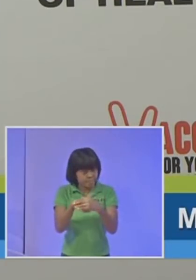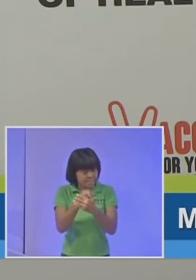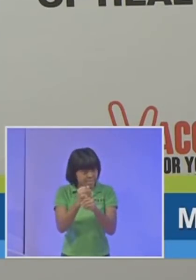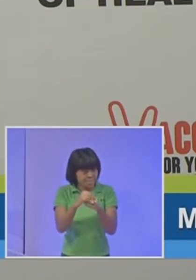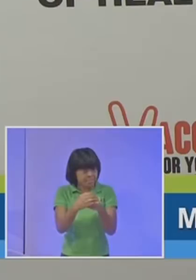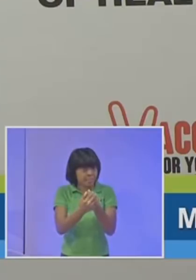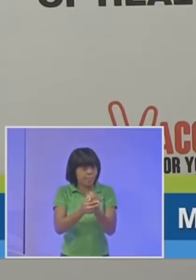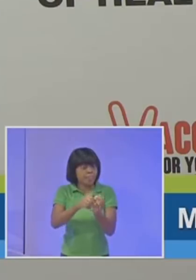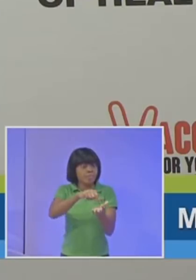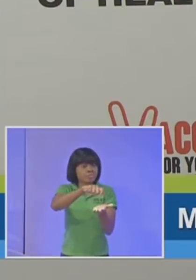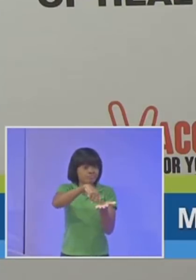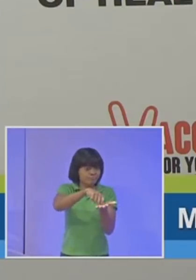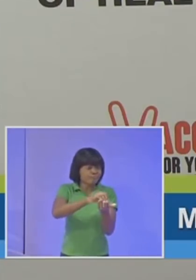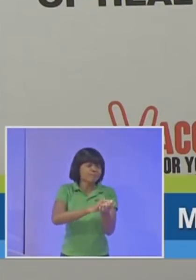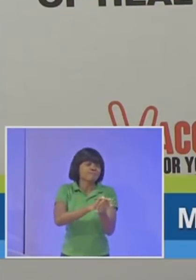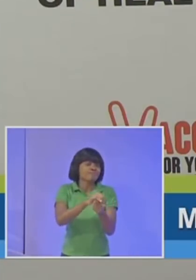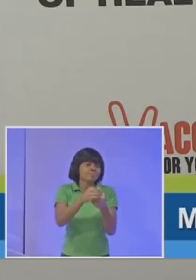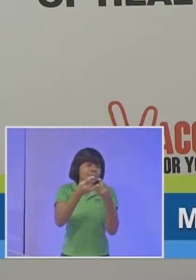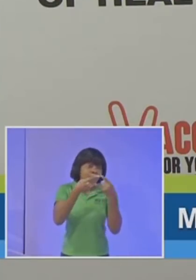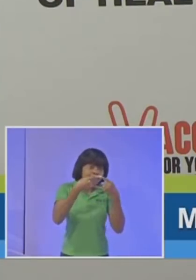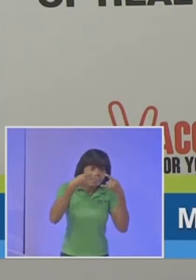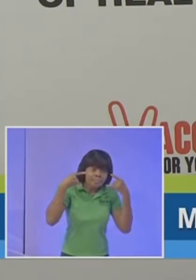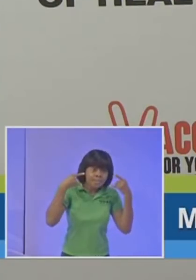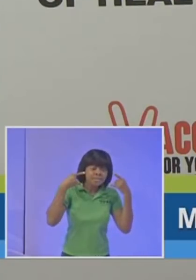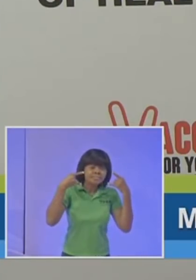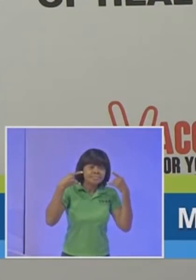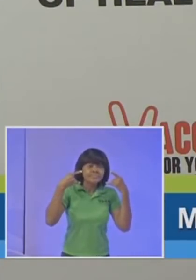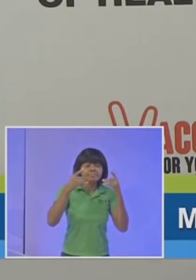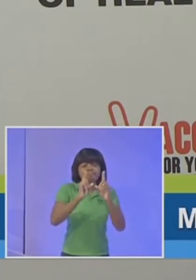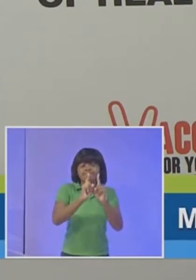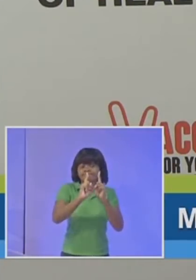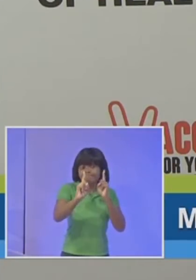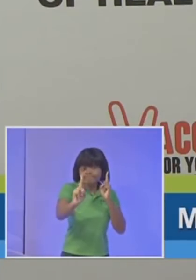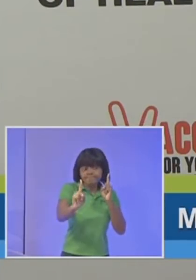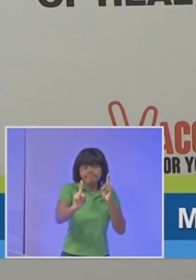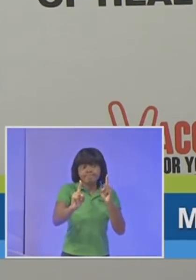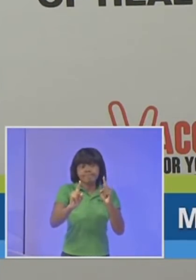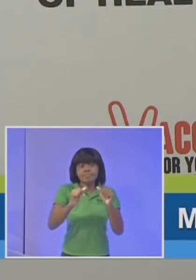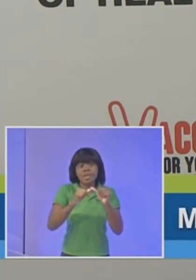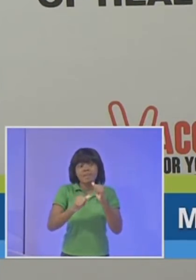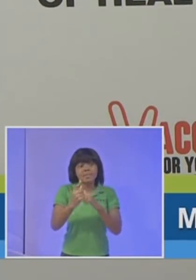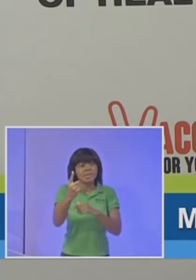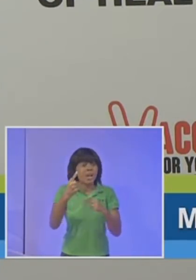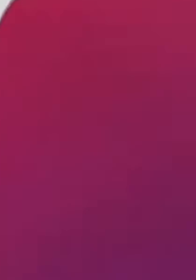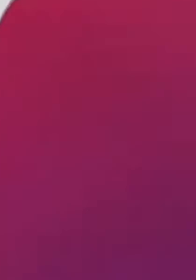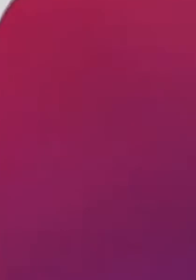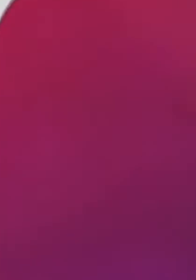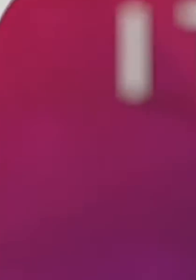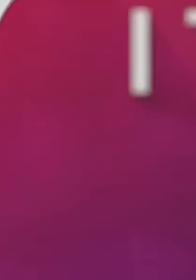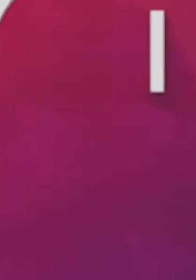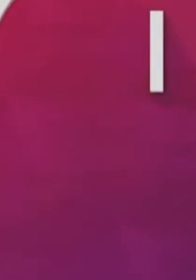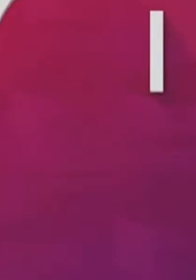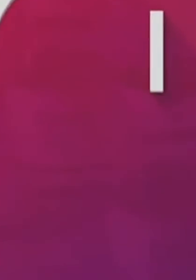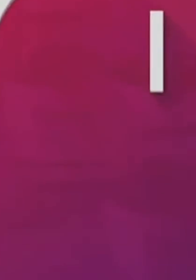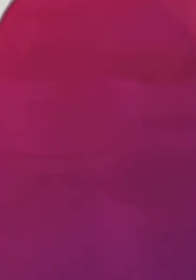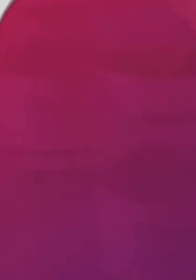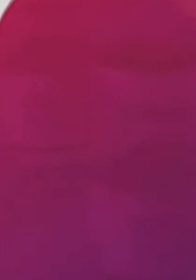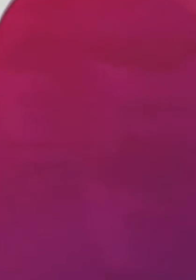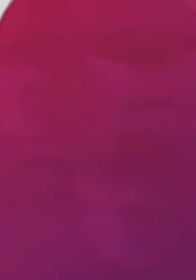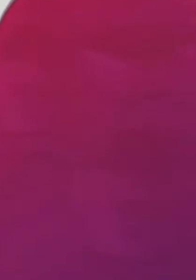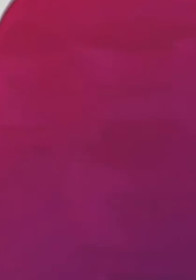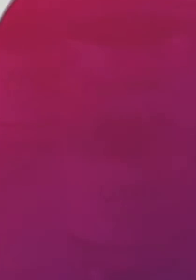sanitizing, and wearing your masks. Everyone have a good day and be safe. I'm